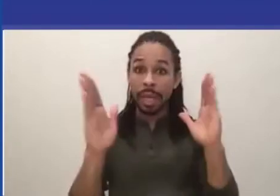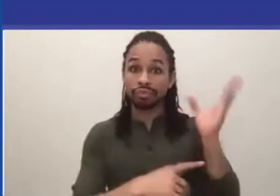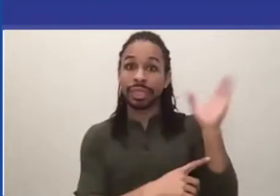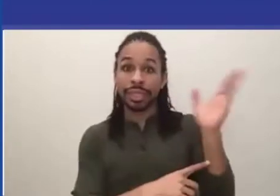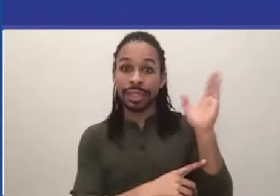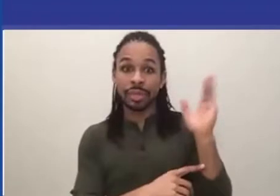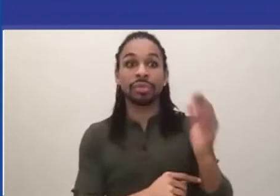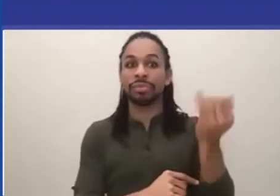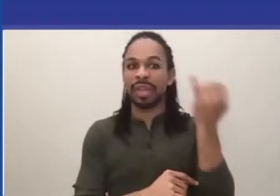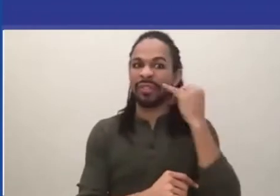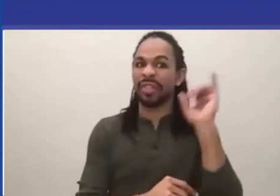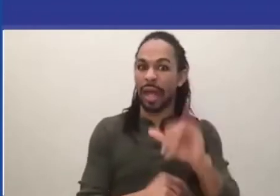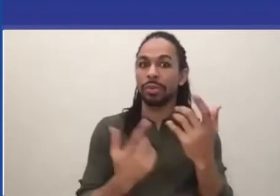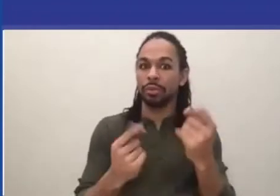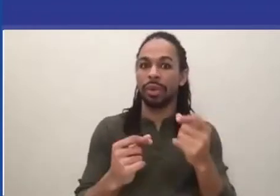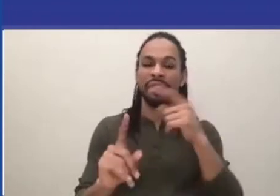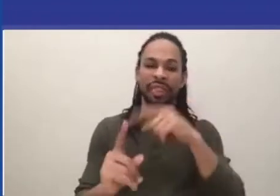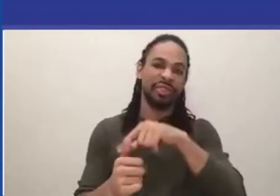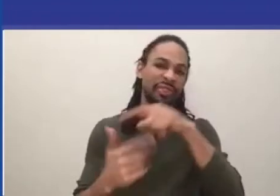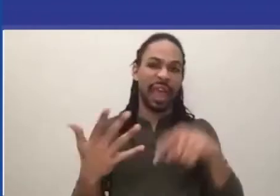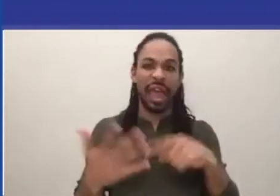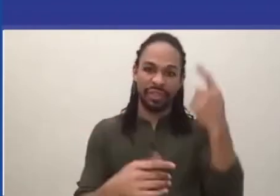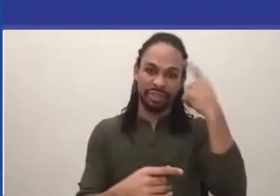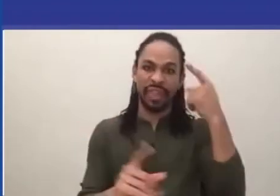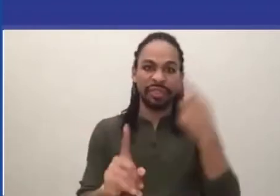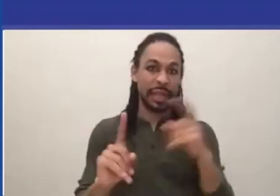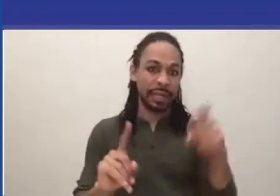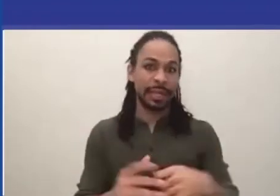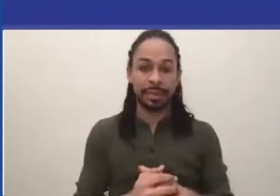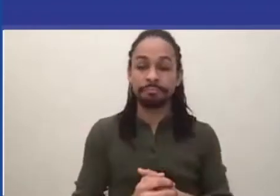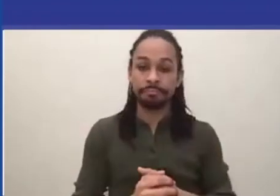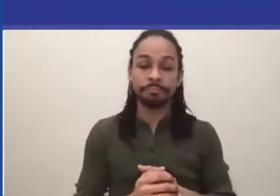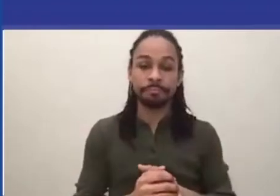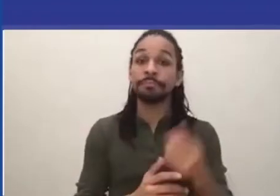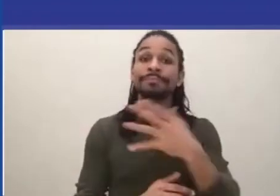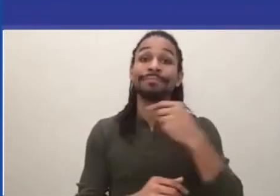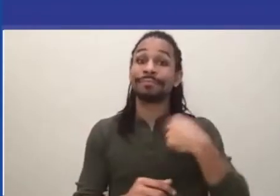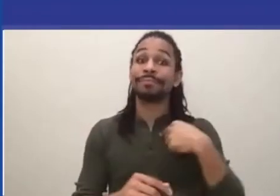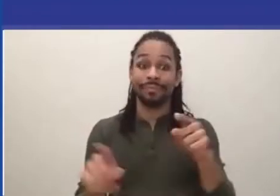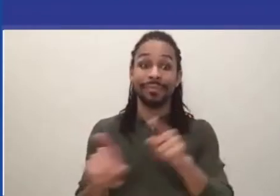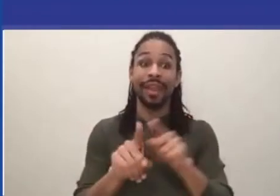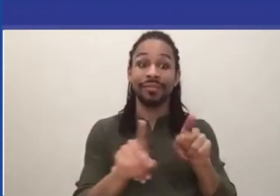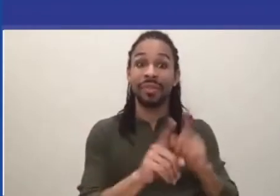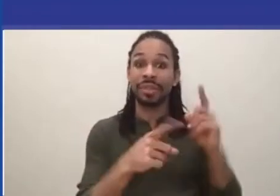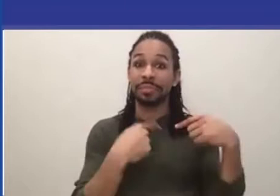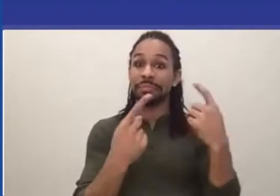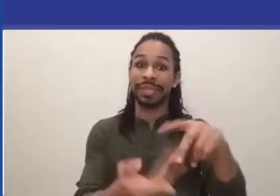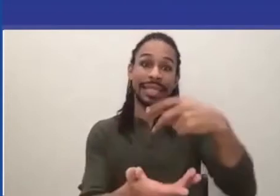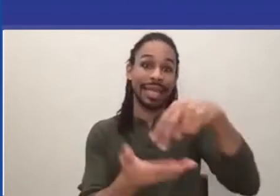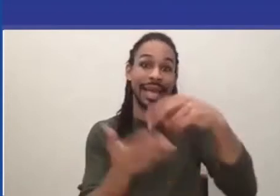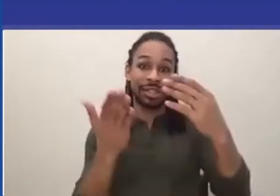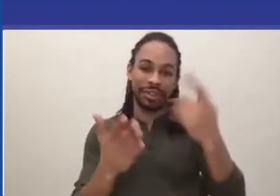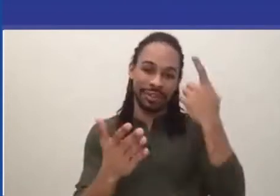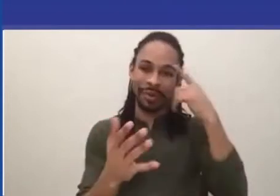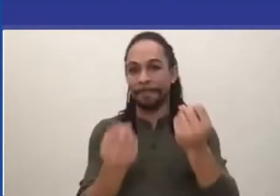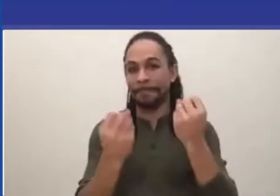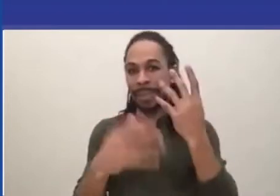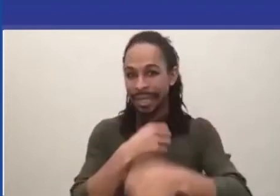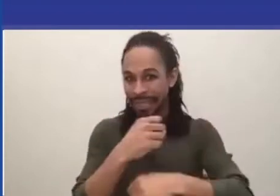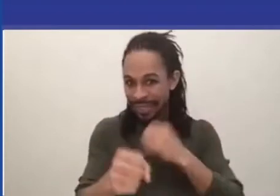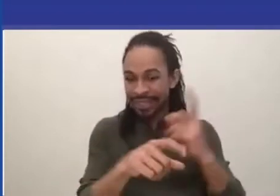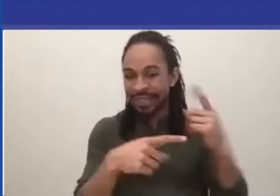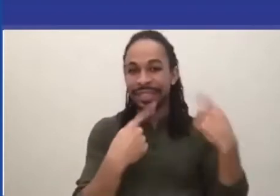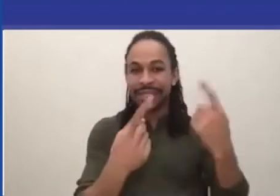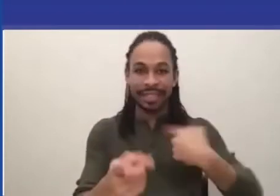I've also been a dancer for many years. I specialized in Egyptian solo female dance known as